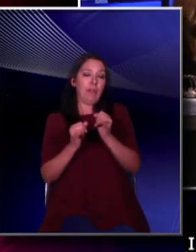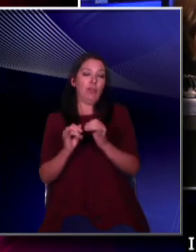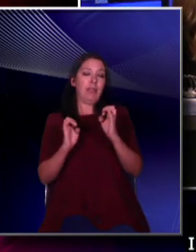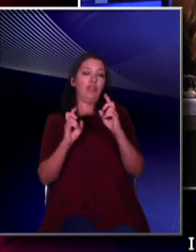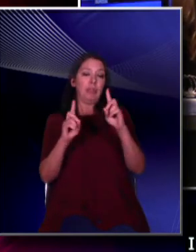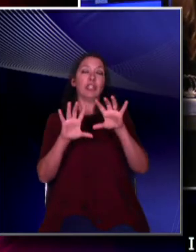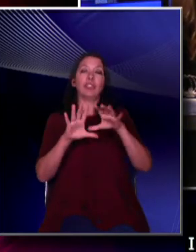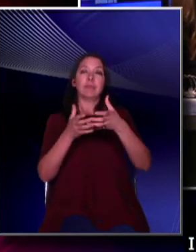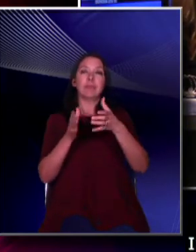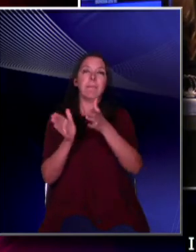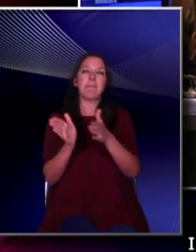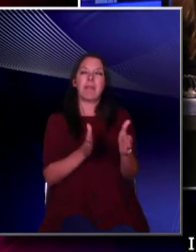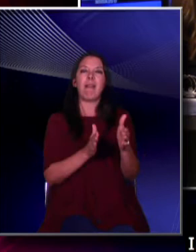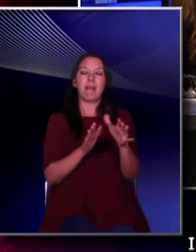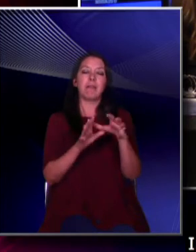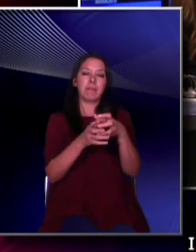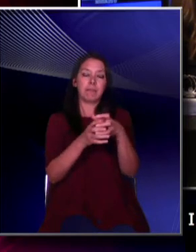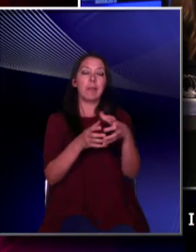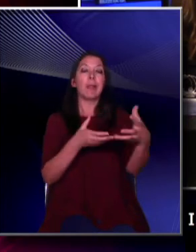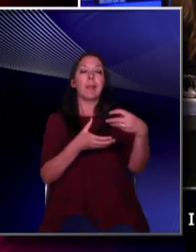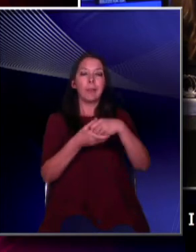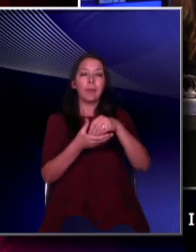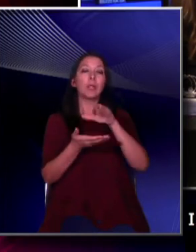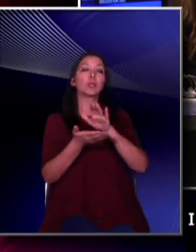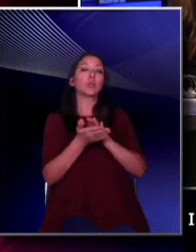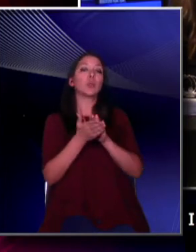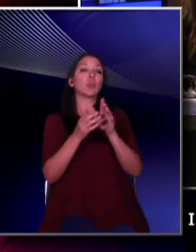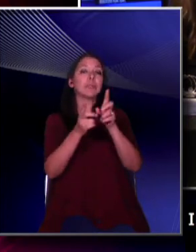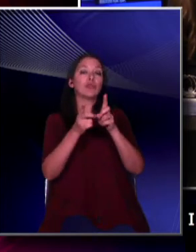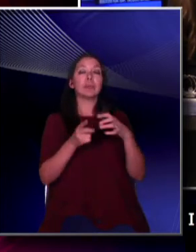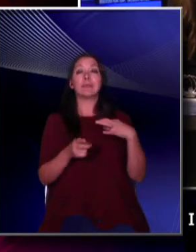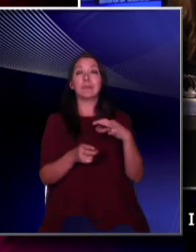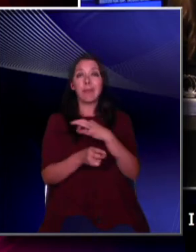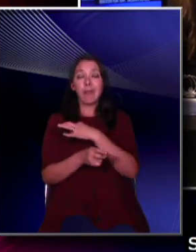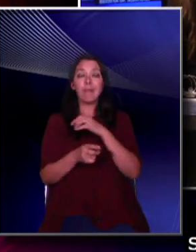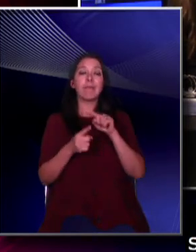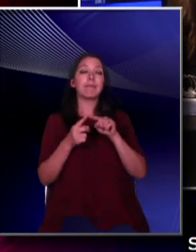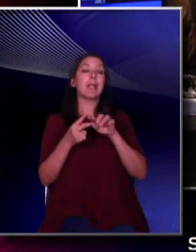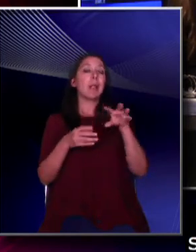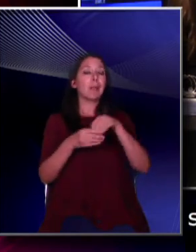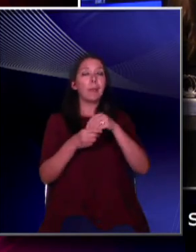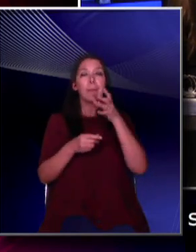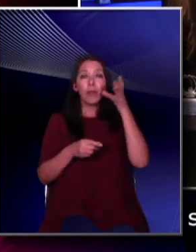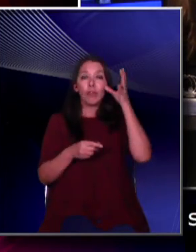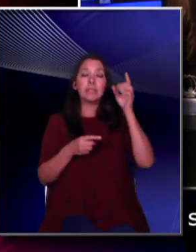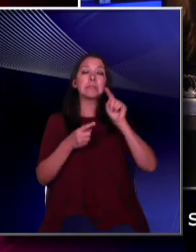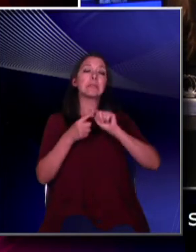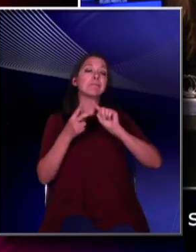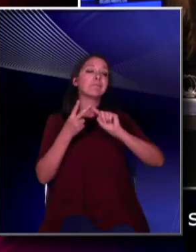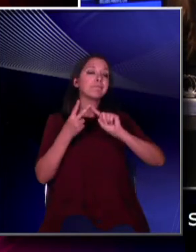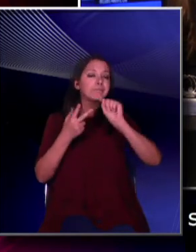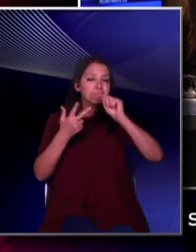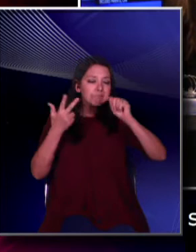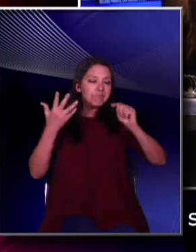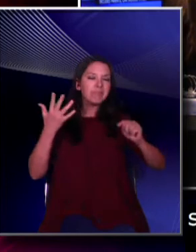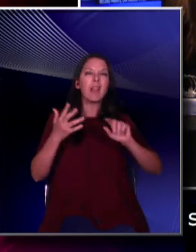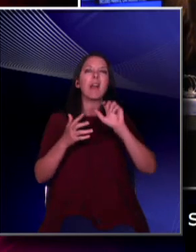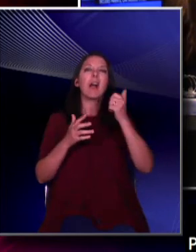team. Includes school district staff, includes parents, and includes other